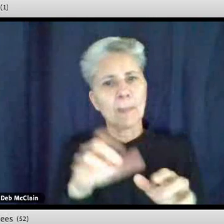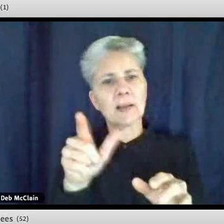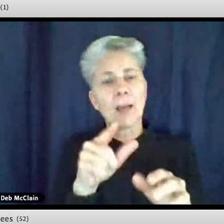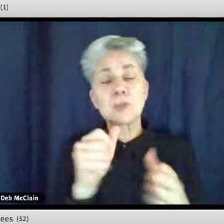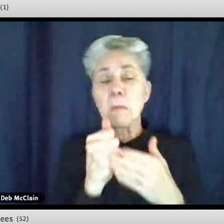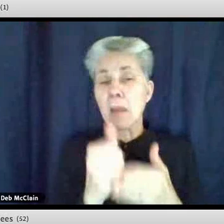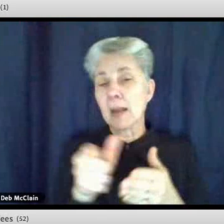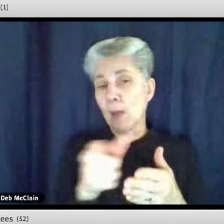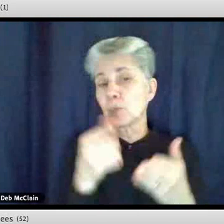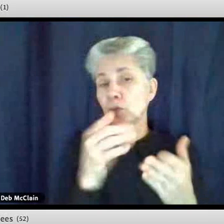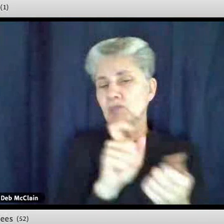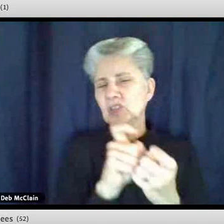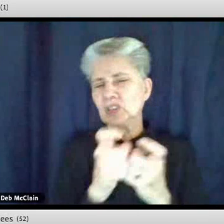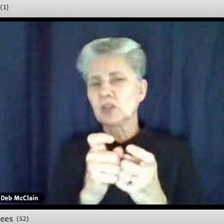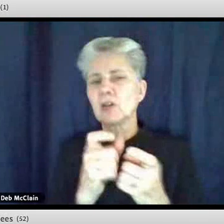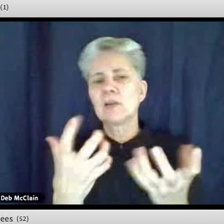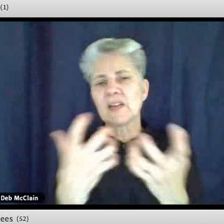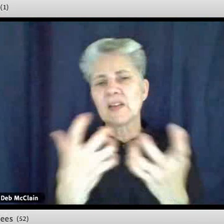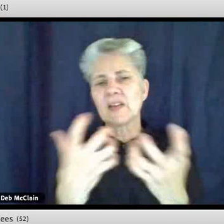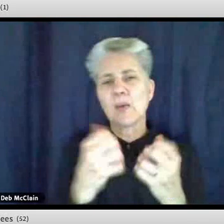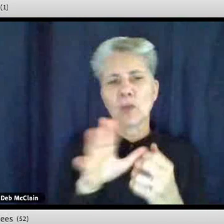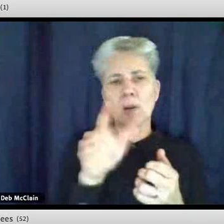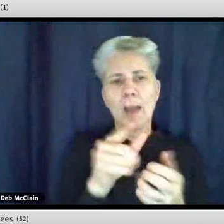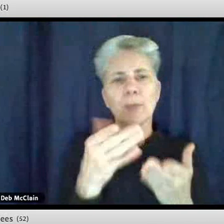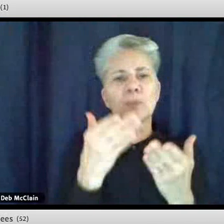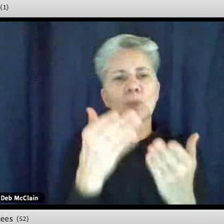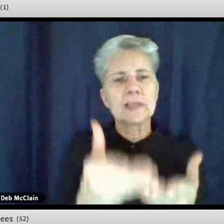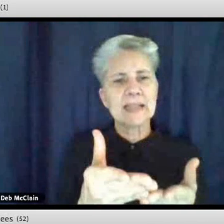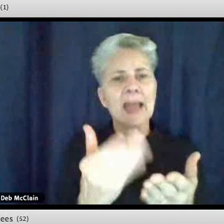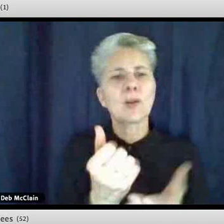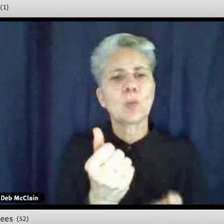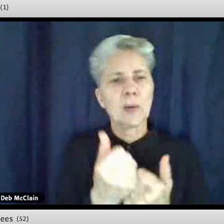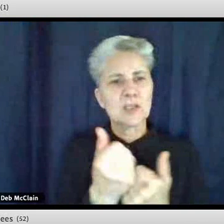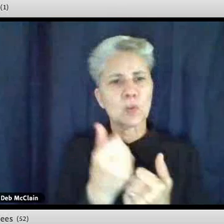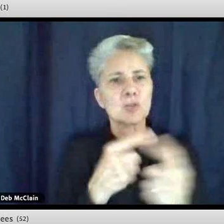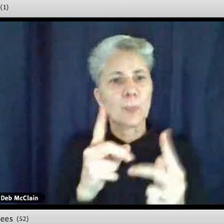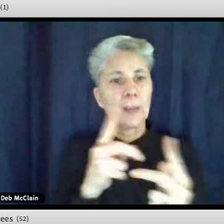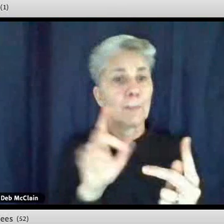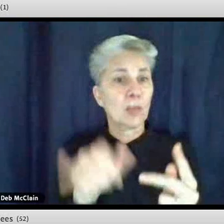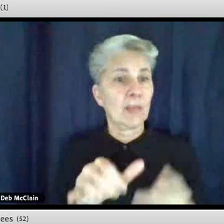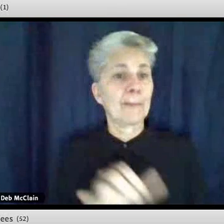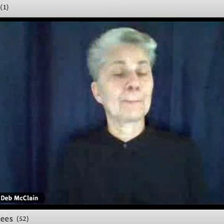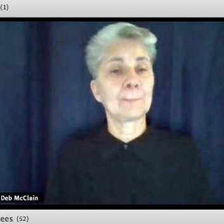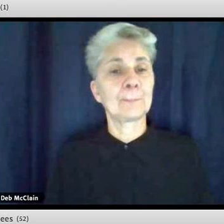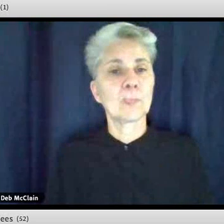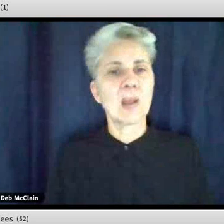research guide from a public library, so it might help you present resources to people.